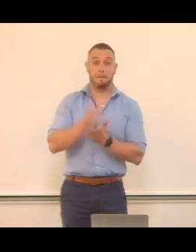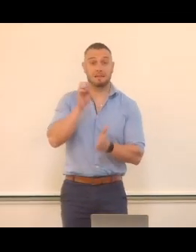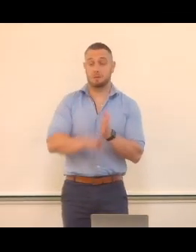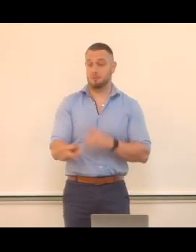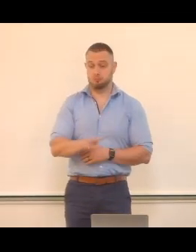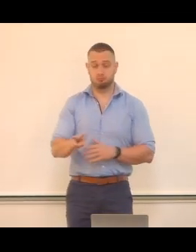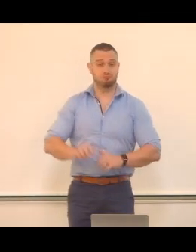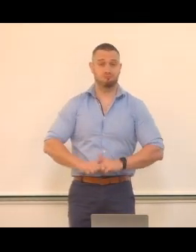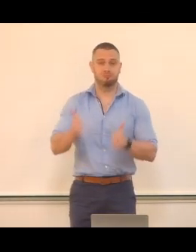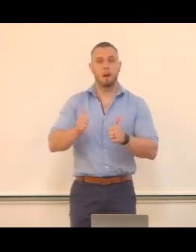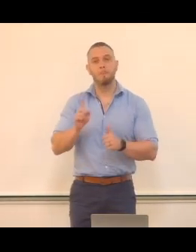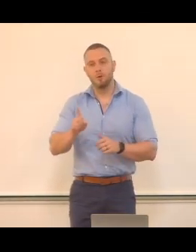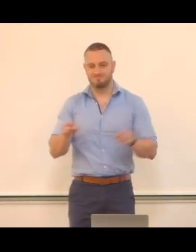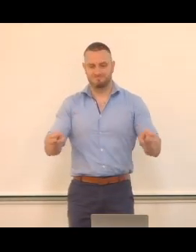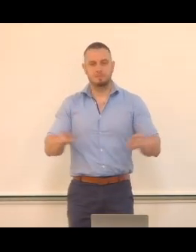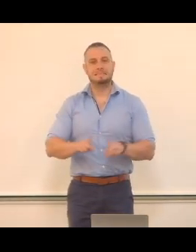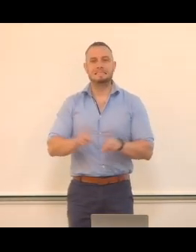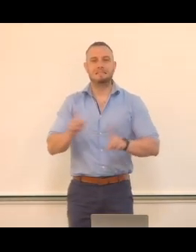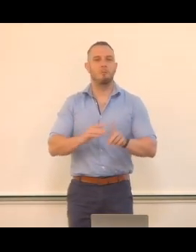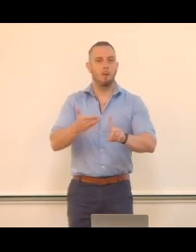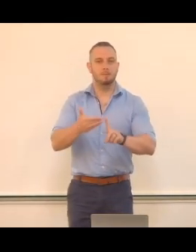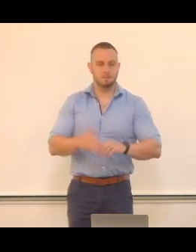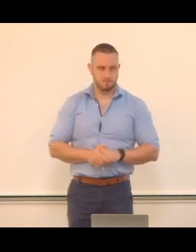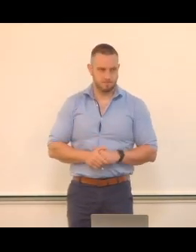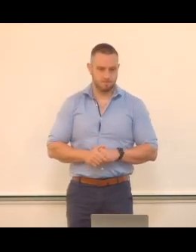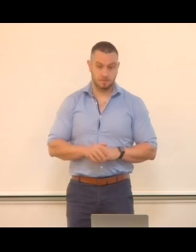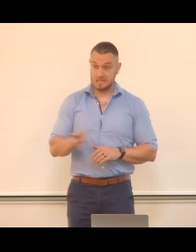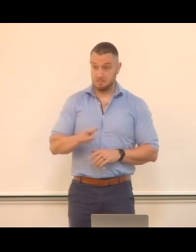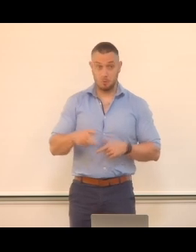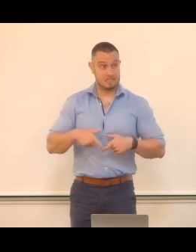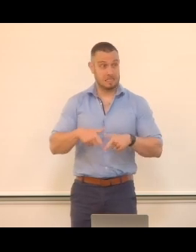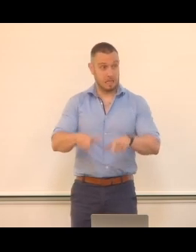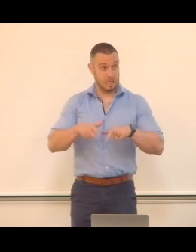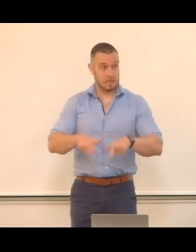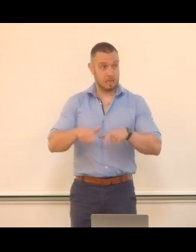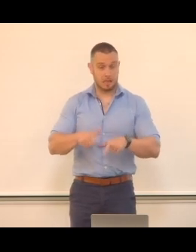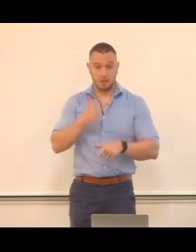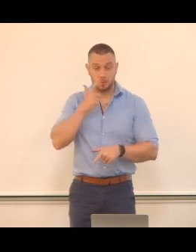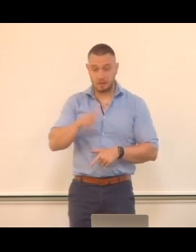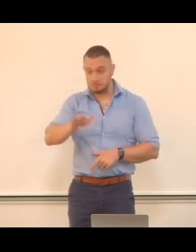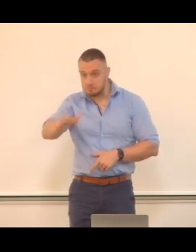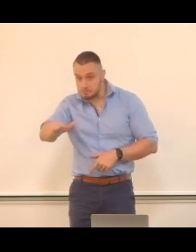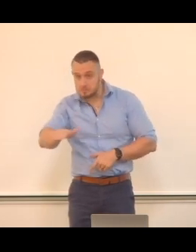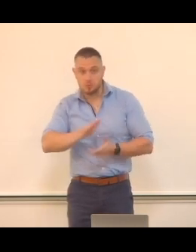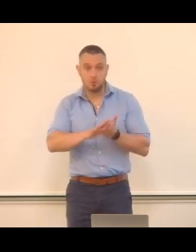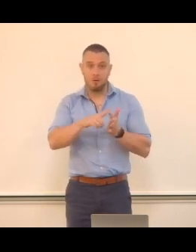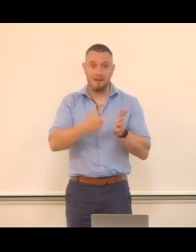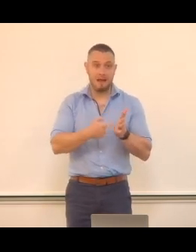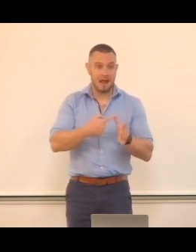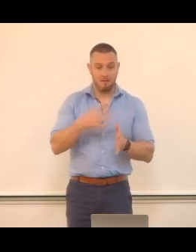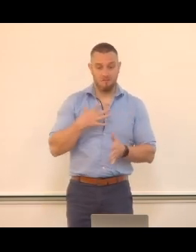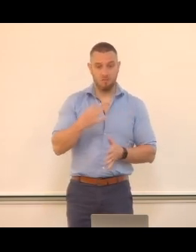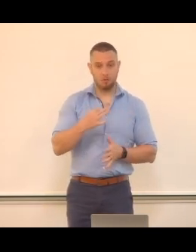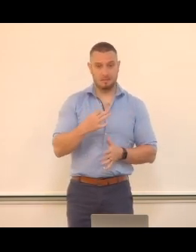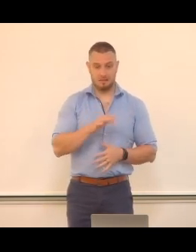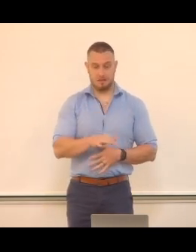uses, and they're great for different reasons. They're both are still in operation. You can still reach out to HERA and volunteer to be a crew